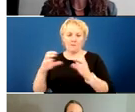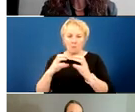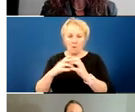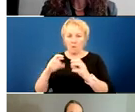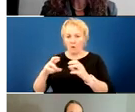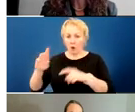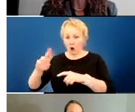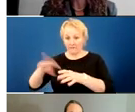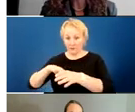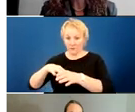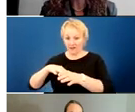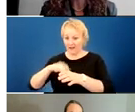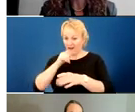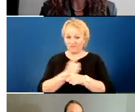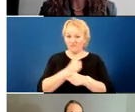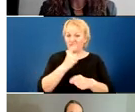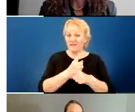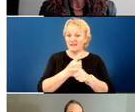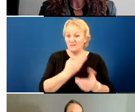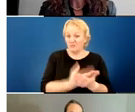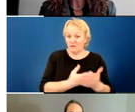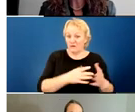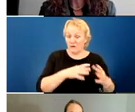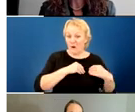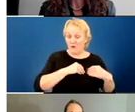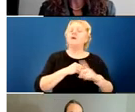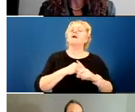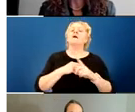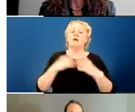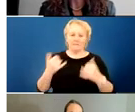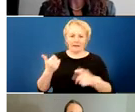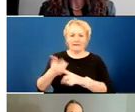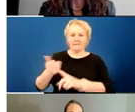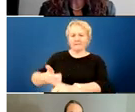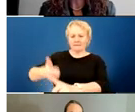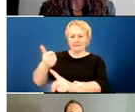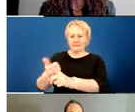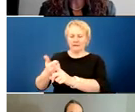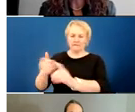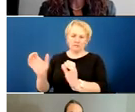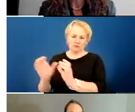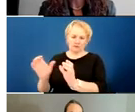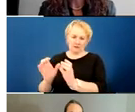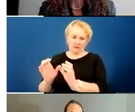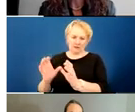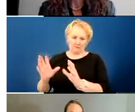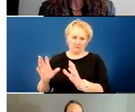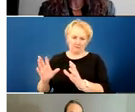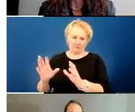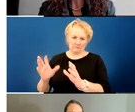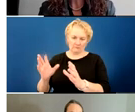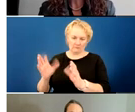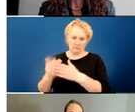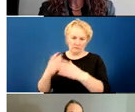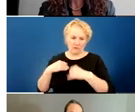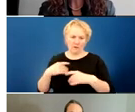who don't have the traditional documentation of ownership may self-certify ownership as a last resort. And then